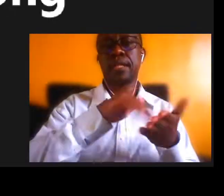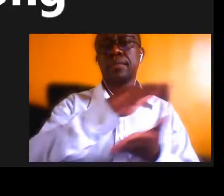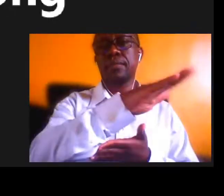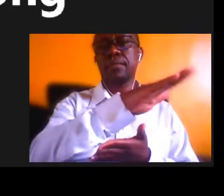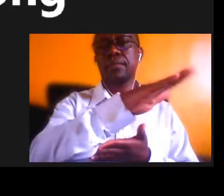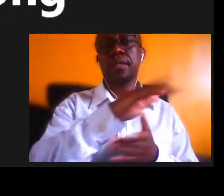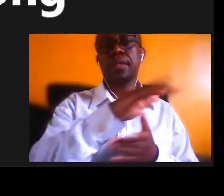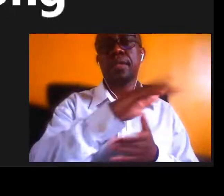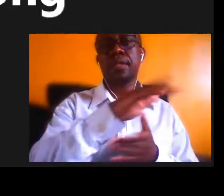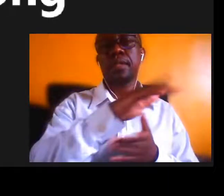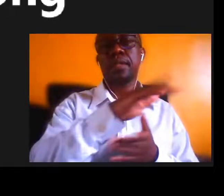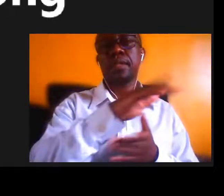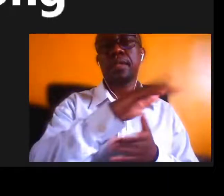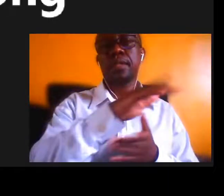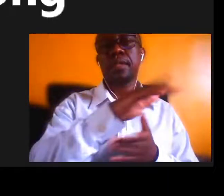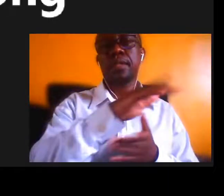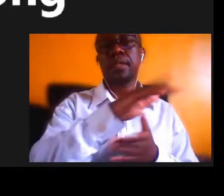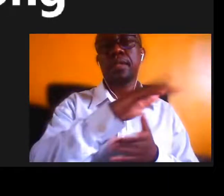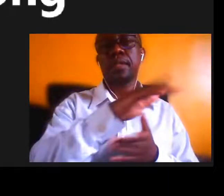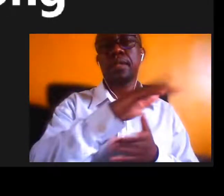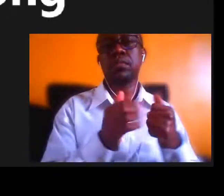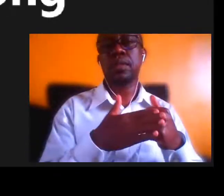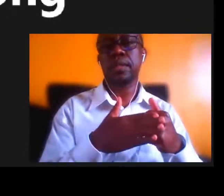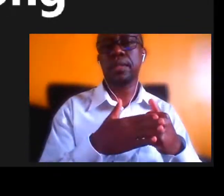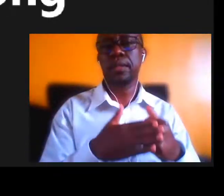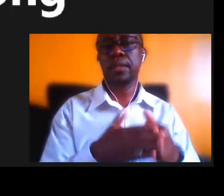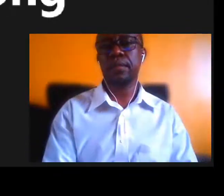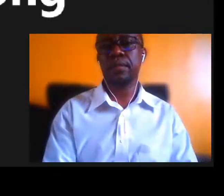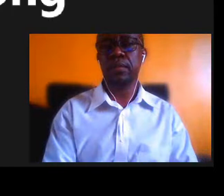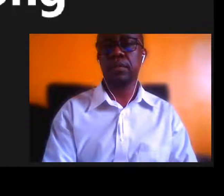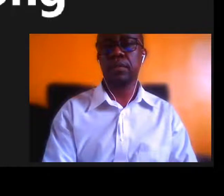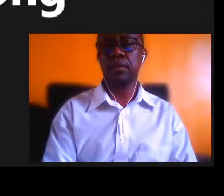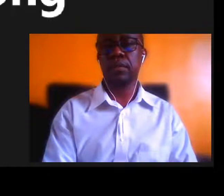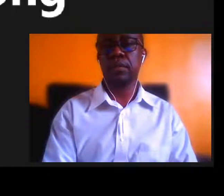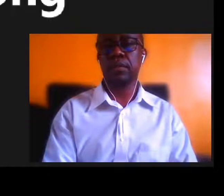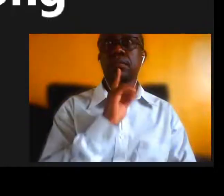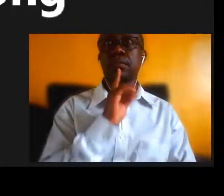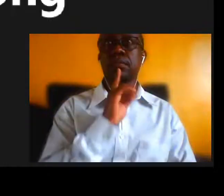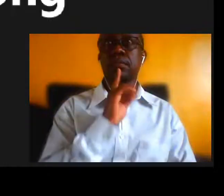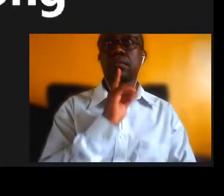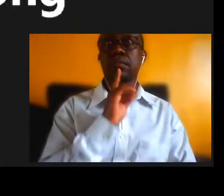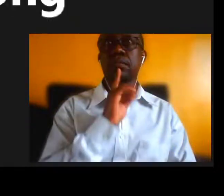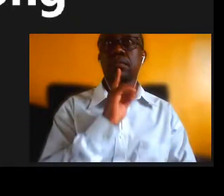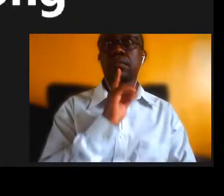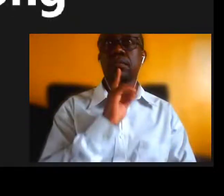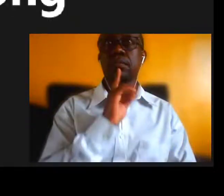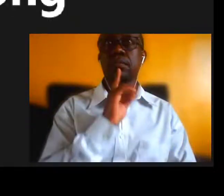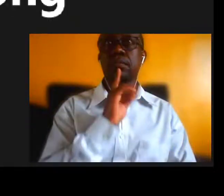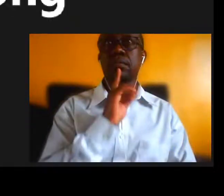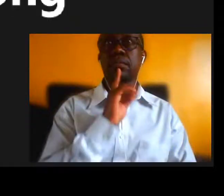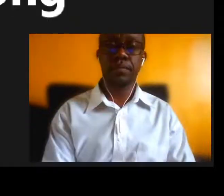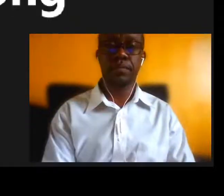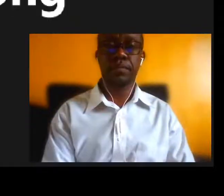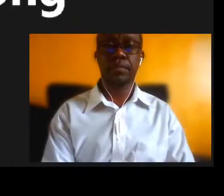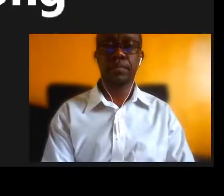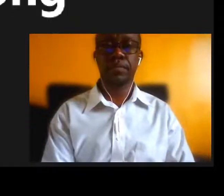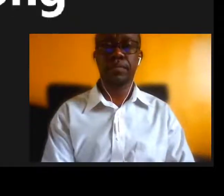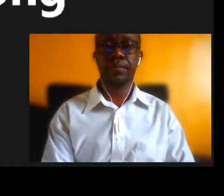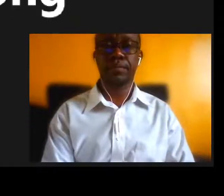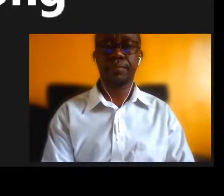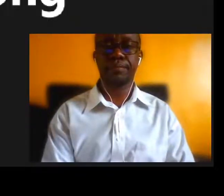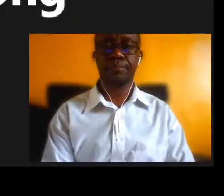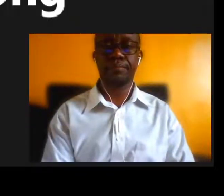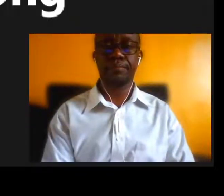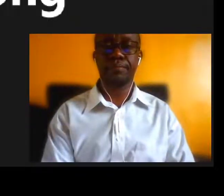COVID-19. First, they say that they were not able to register because